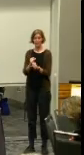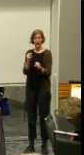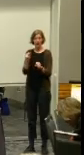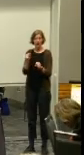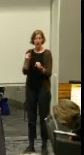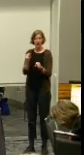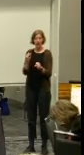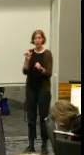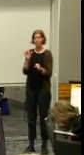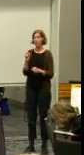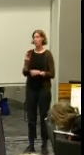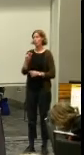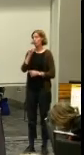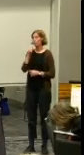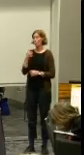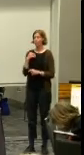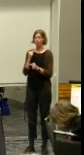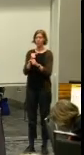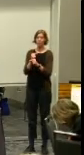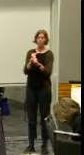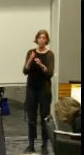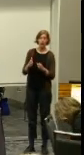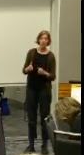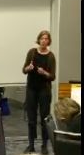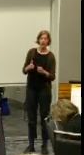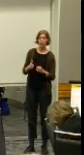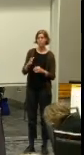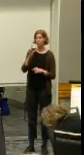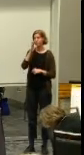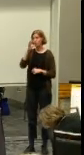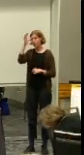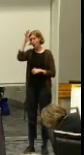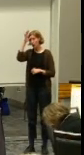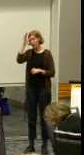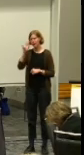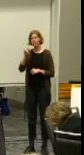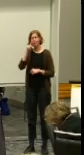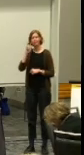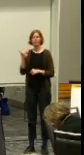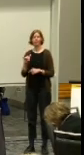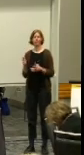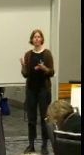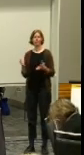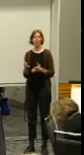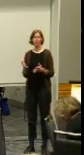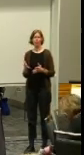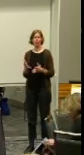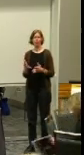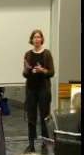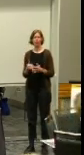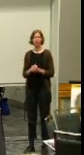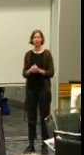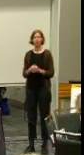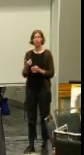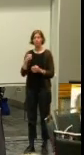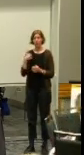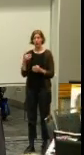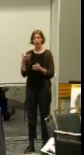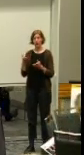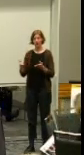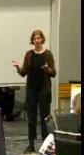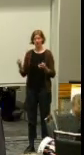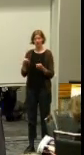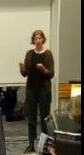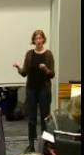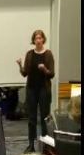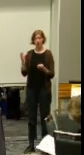sustainable parent or guardian, what does that look like, and are there resources or builds